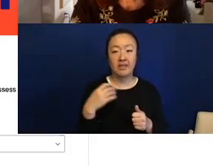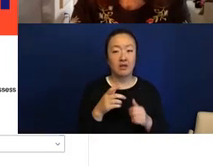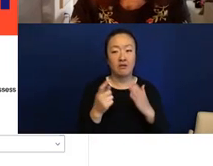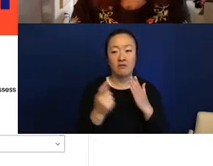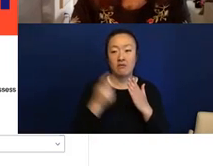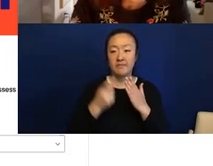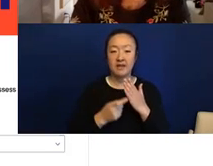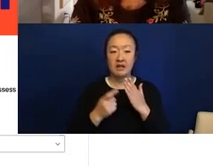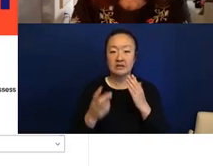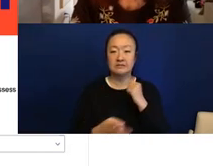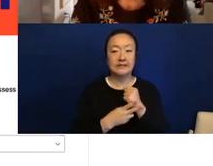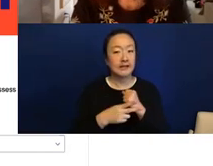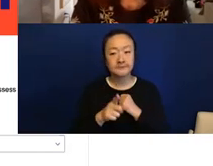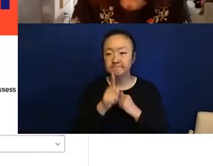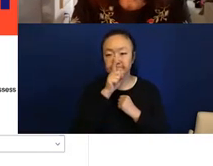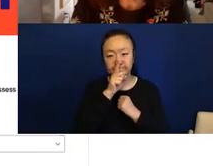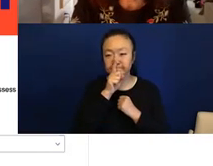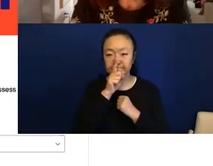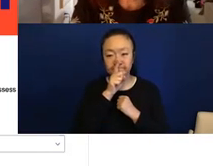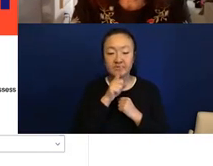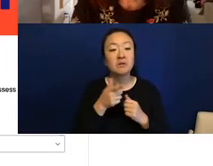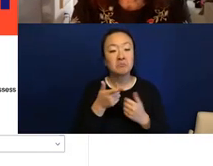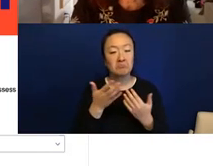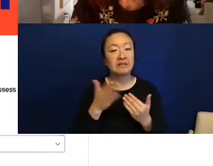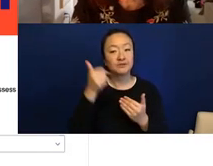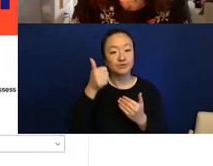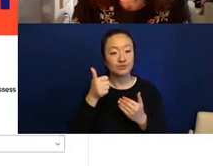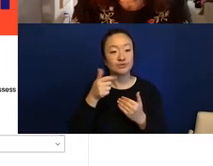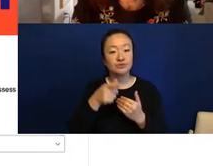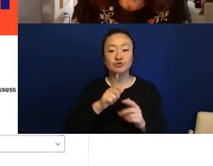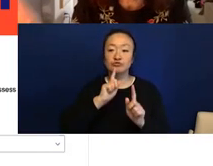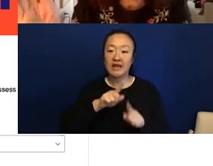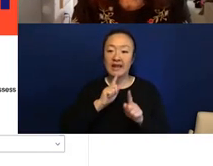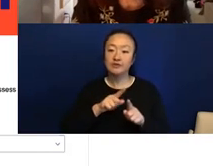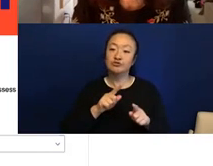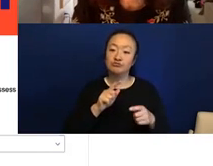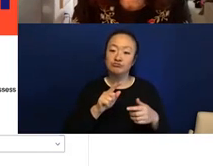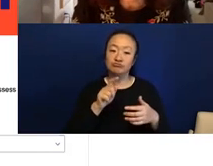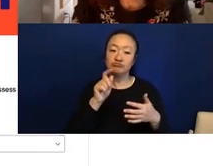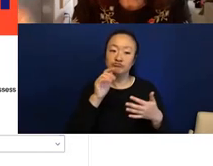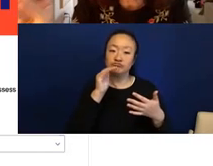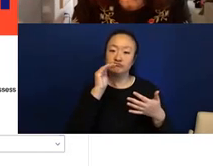saves. And also it might just be easier to answer the questions in a